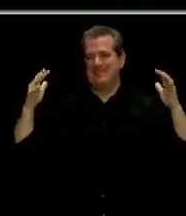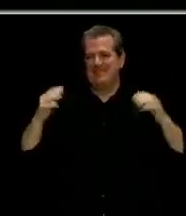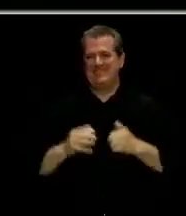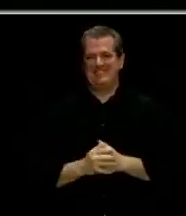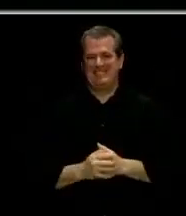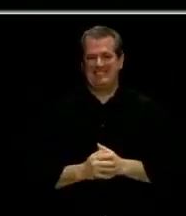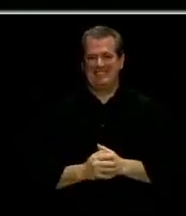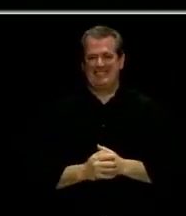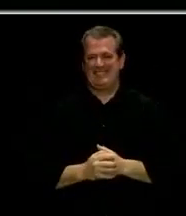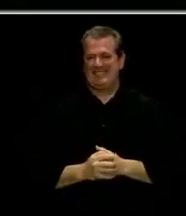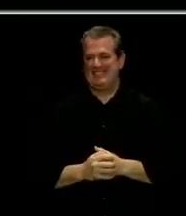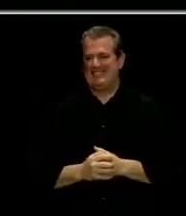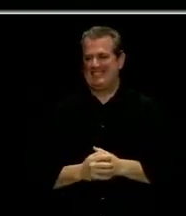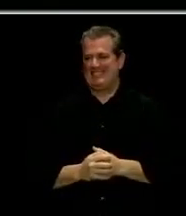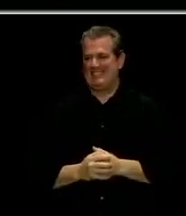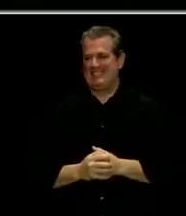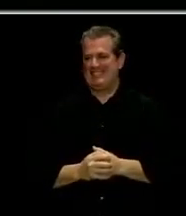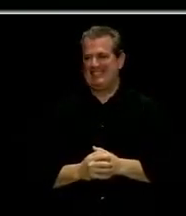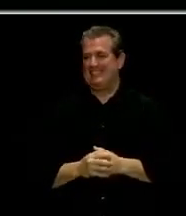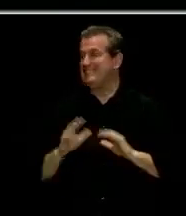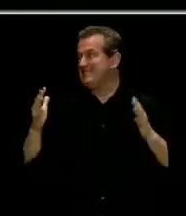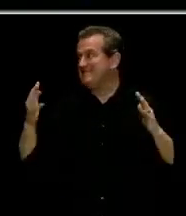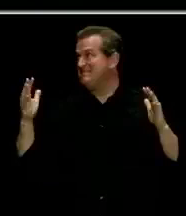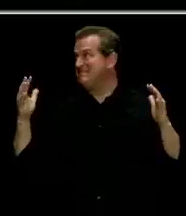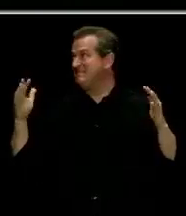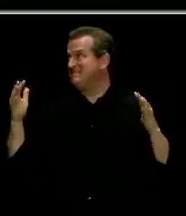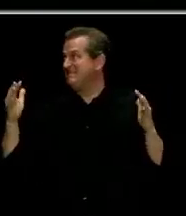She's really fantastic.